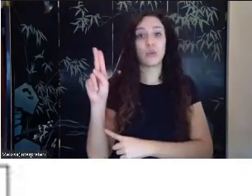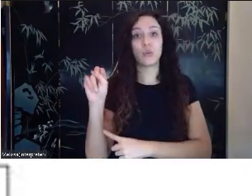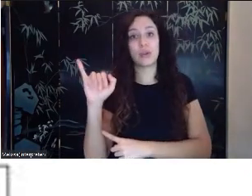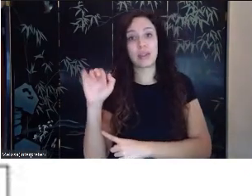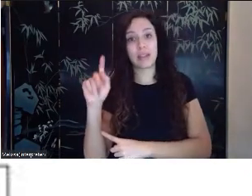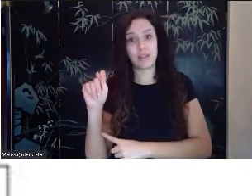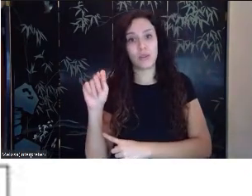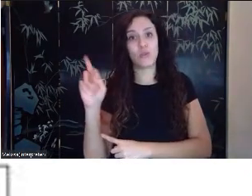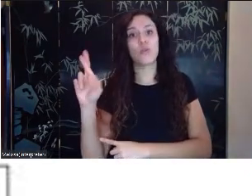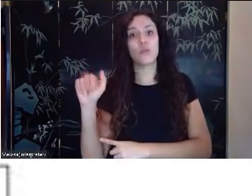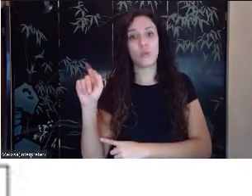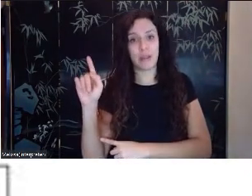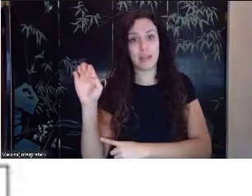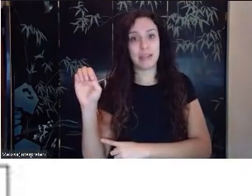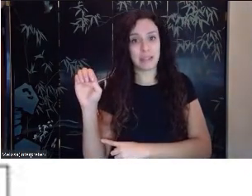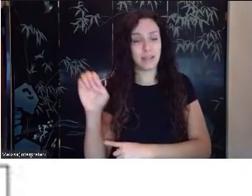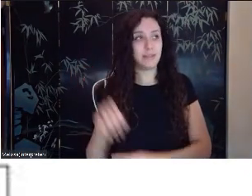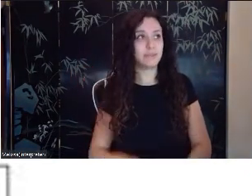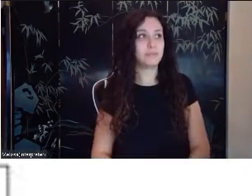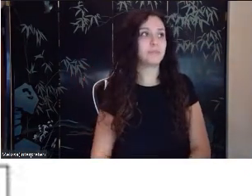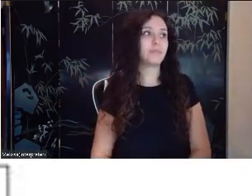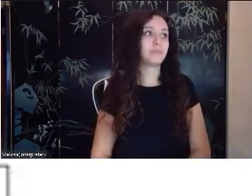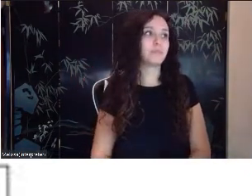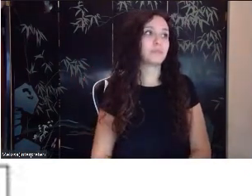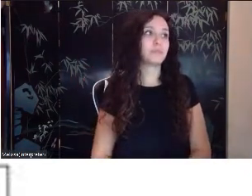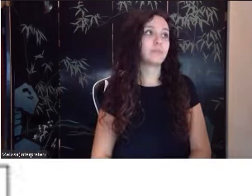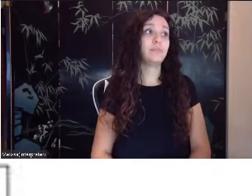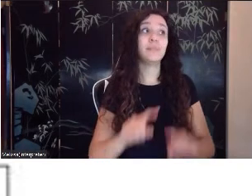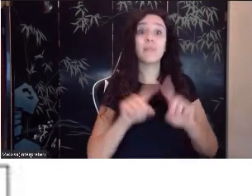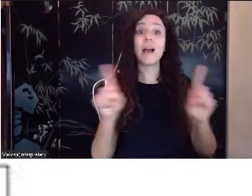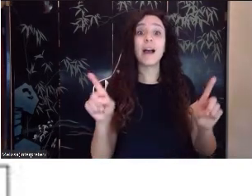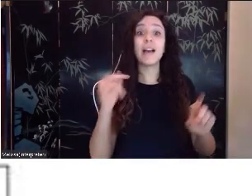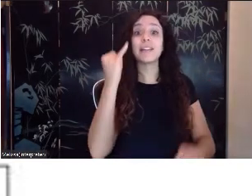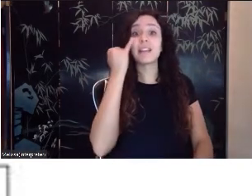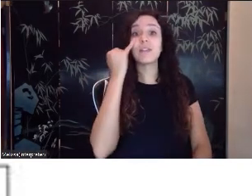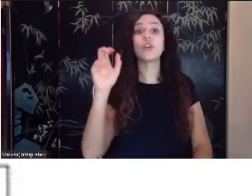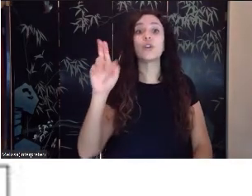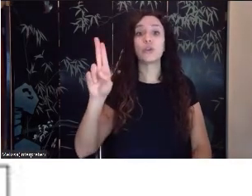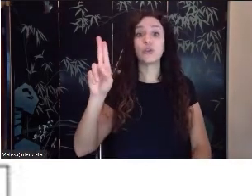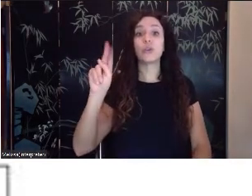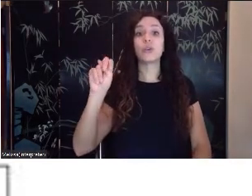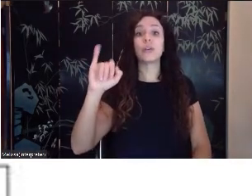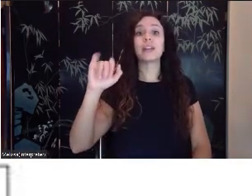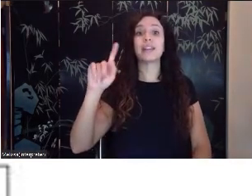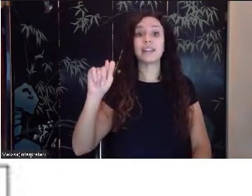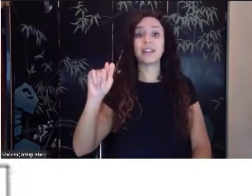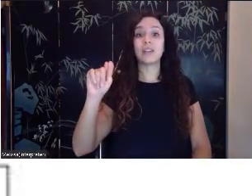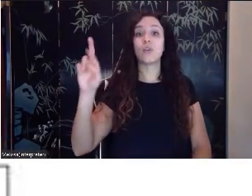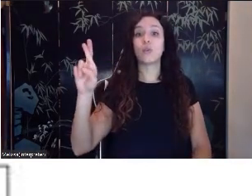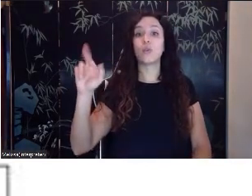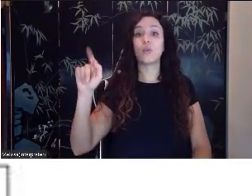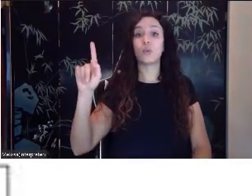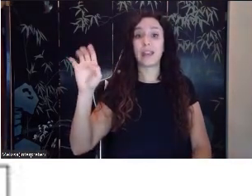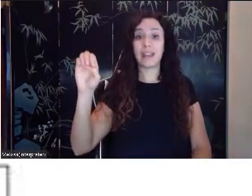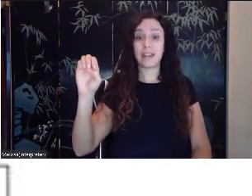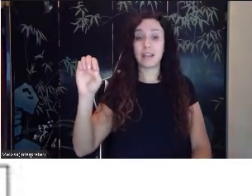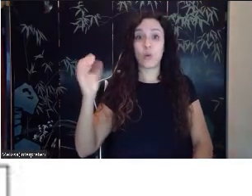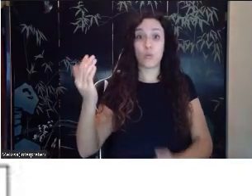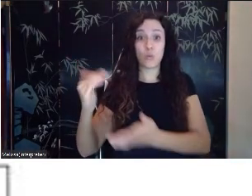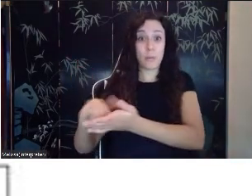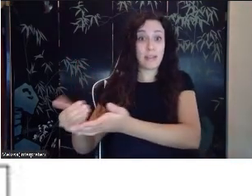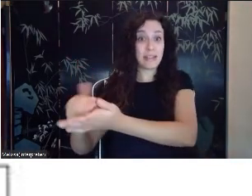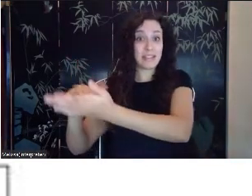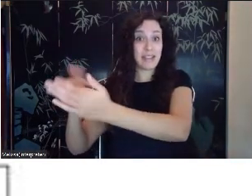and our unit rate. But if a unit rate repeats itself, it will turn into a set